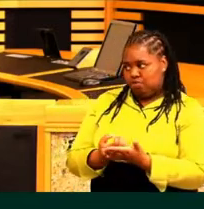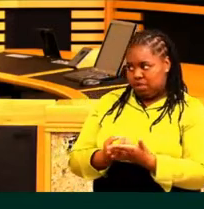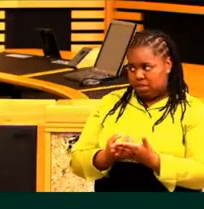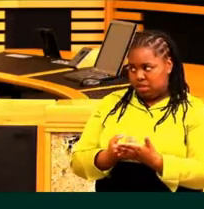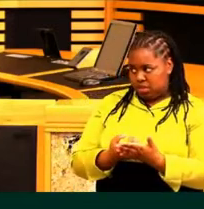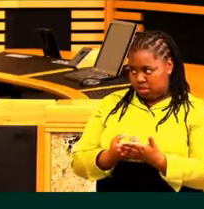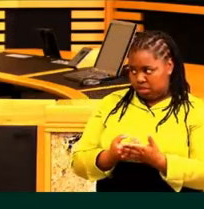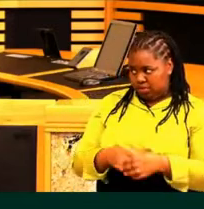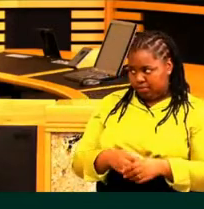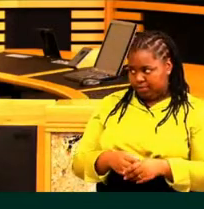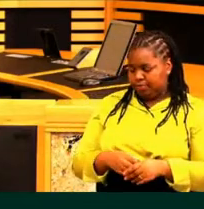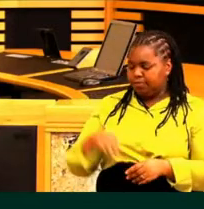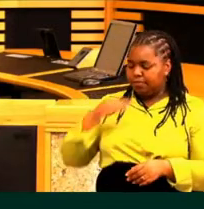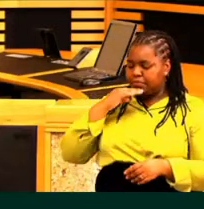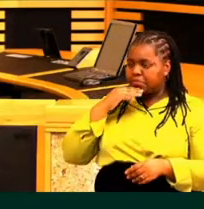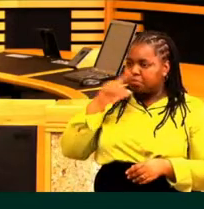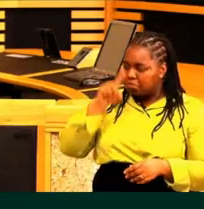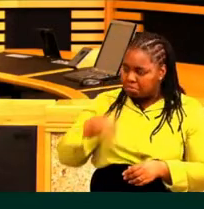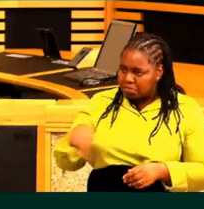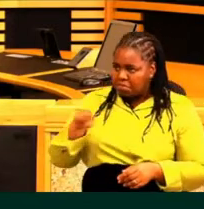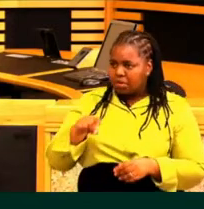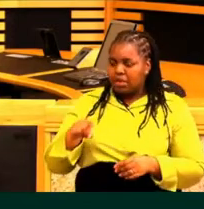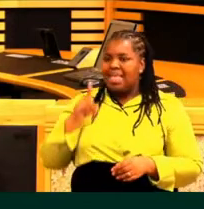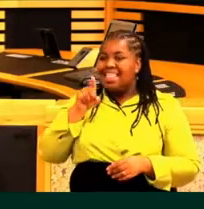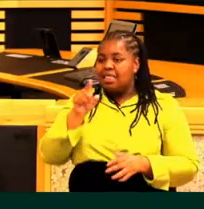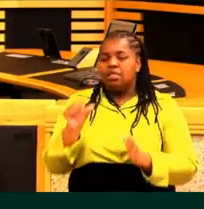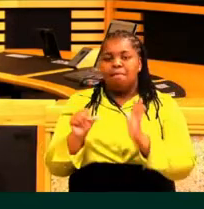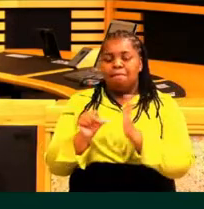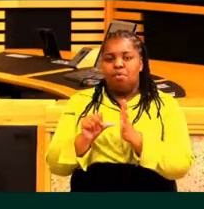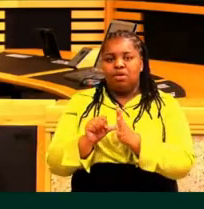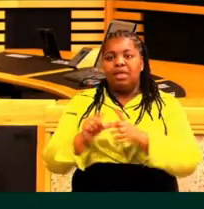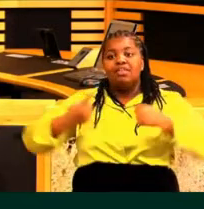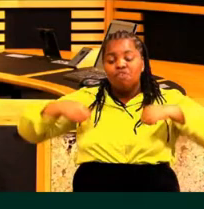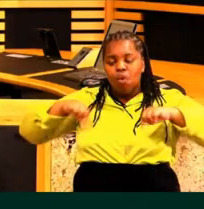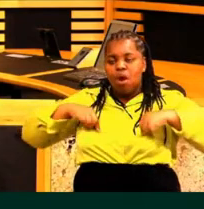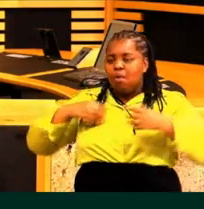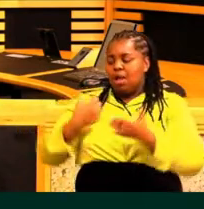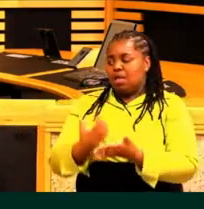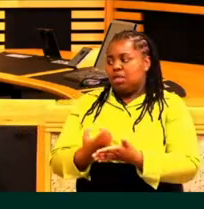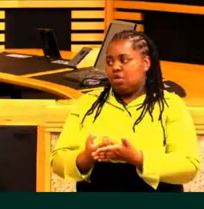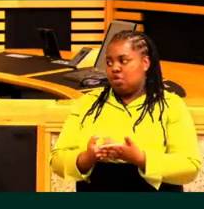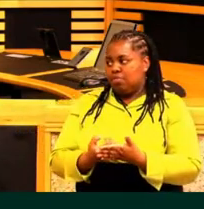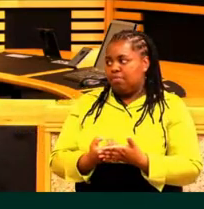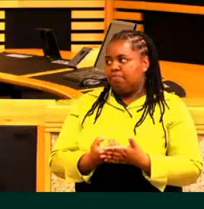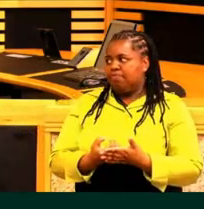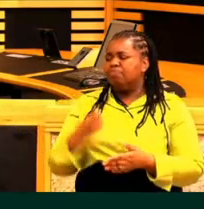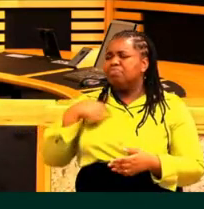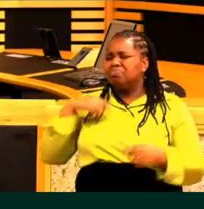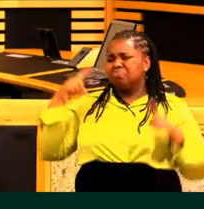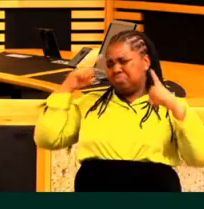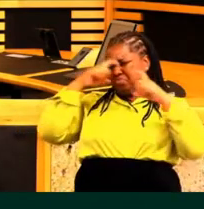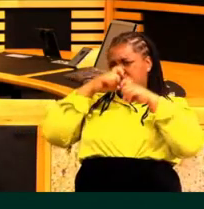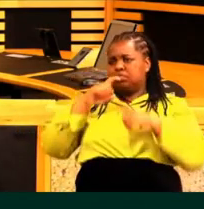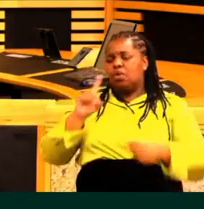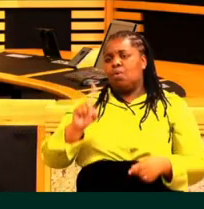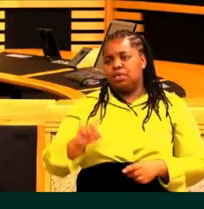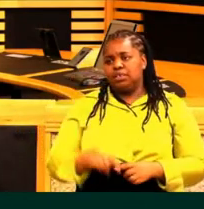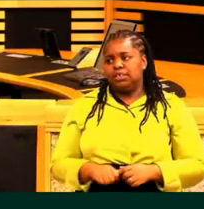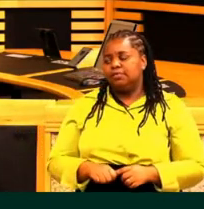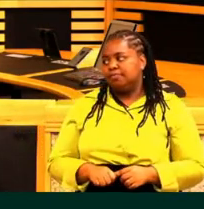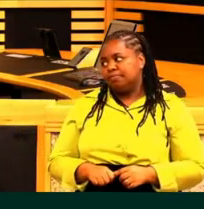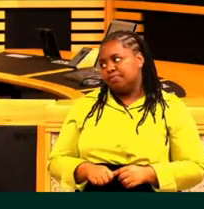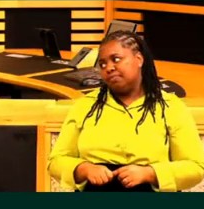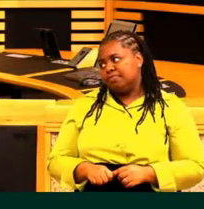the is the anchor sector is very important in our economy what is strange for me honorable